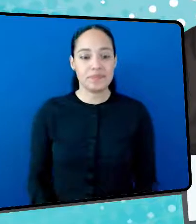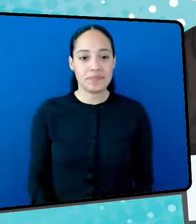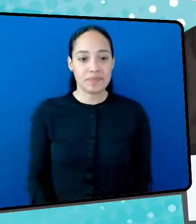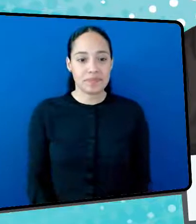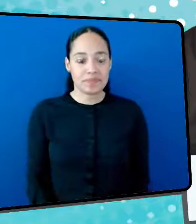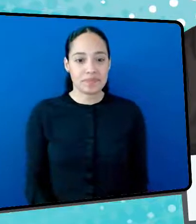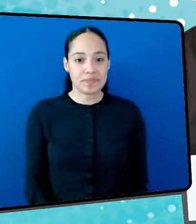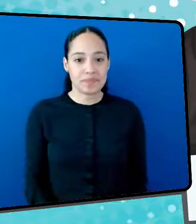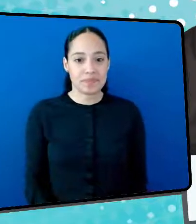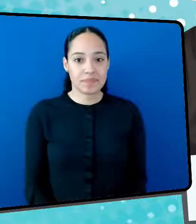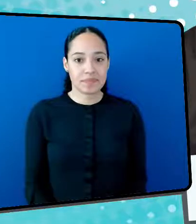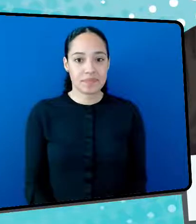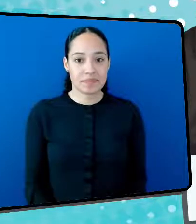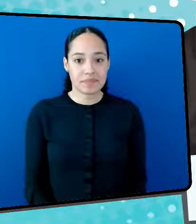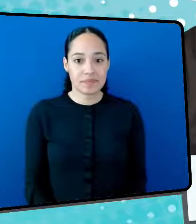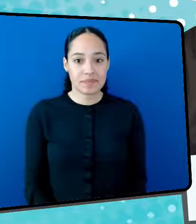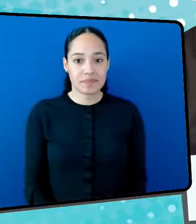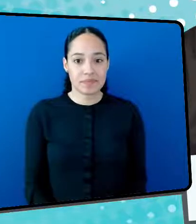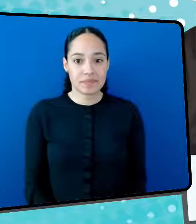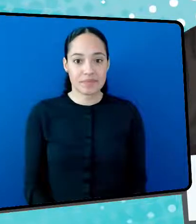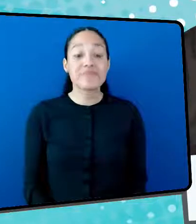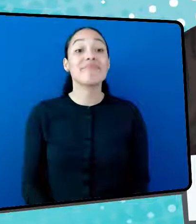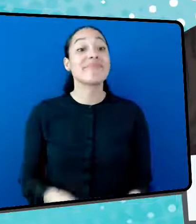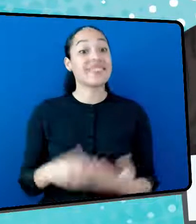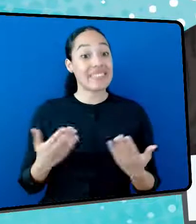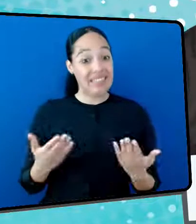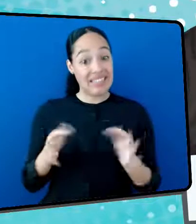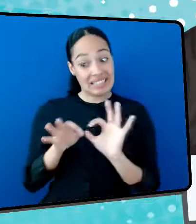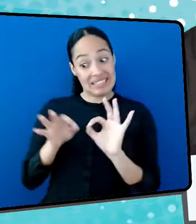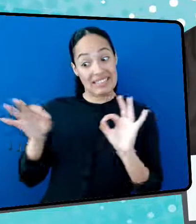And actually, you can go to